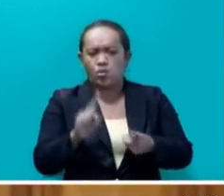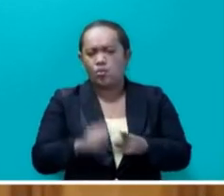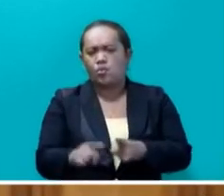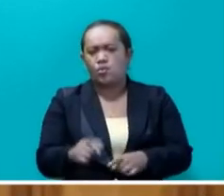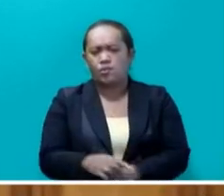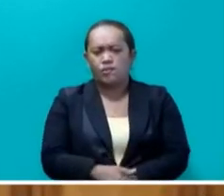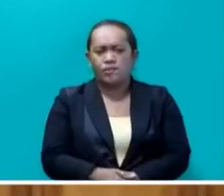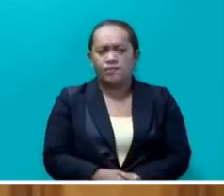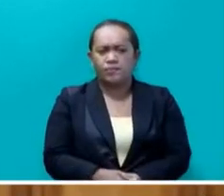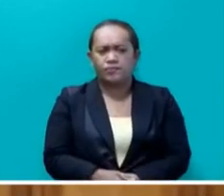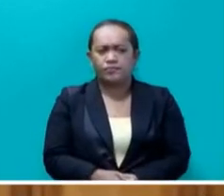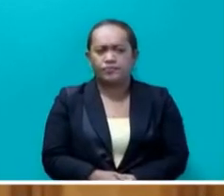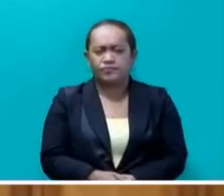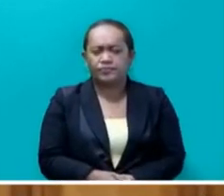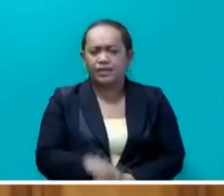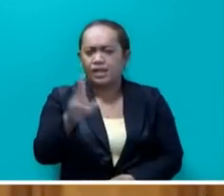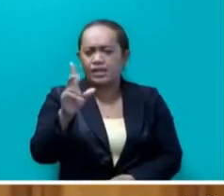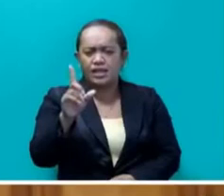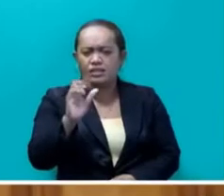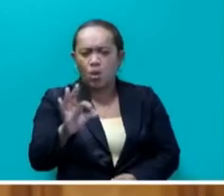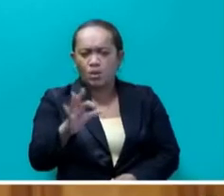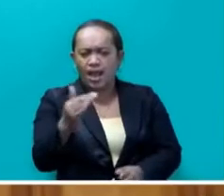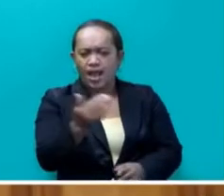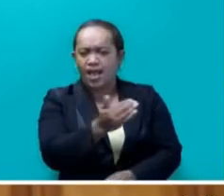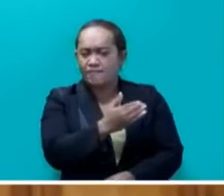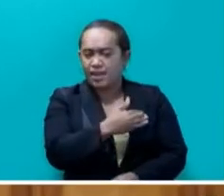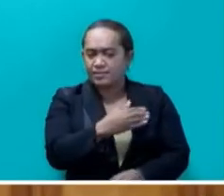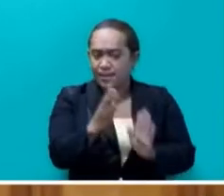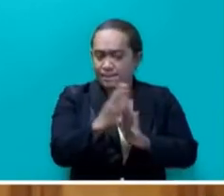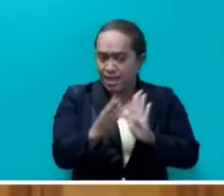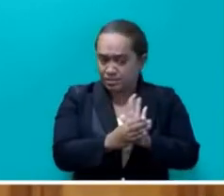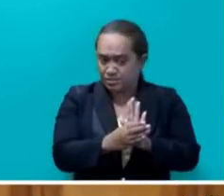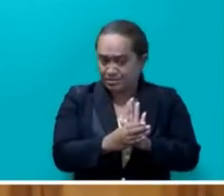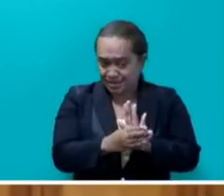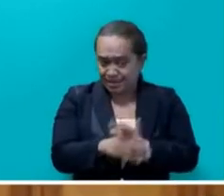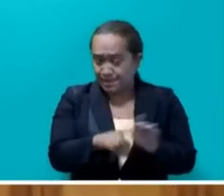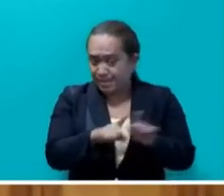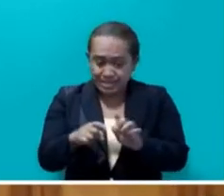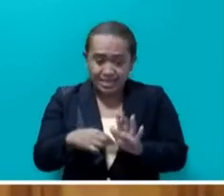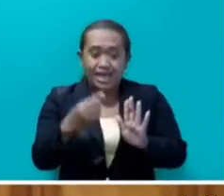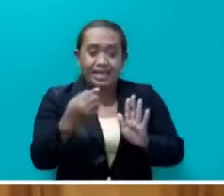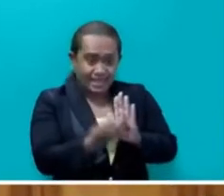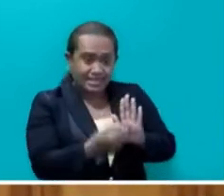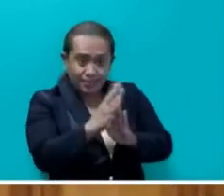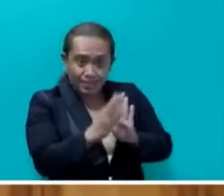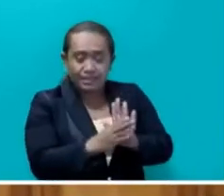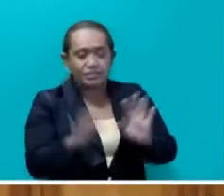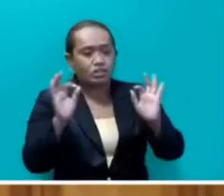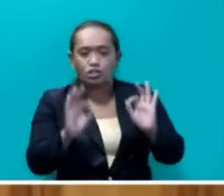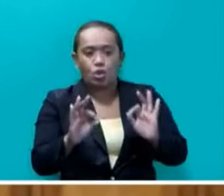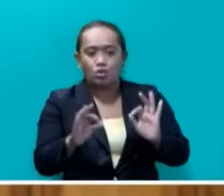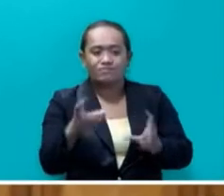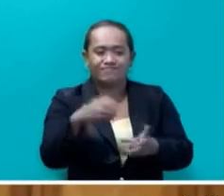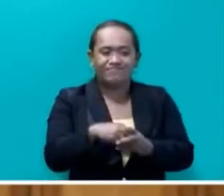consequential bills. They do not affect the budget at all. But here we are, with the way Fiji First is abusing the